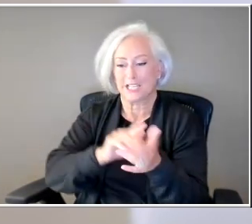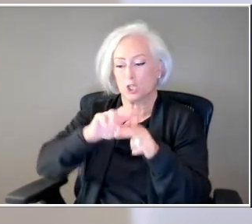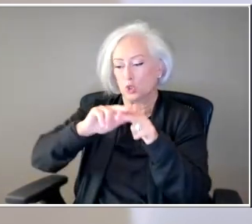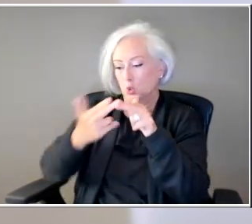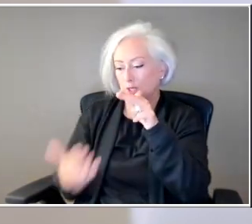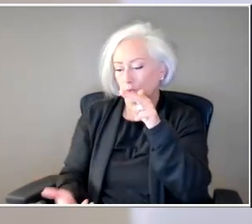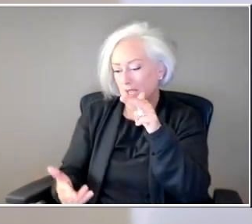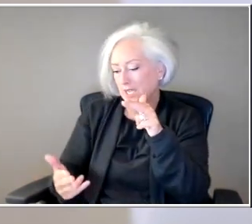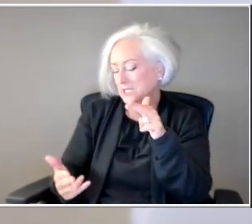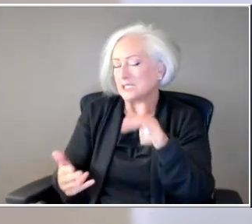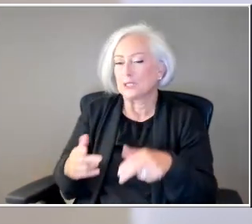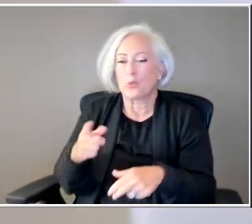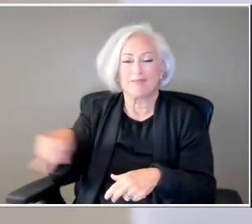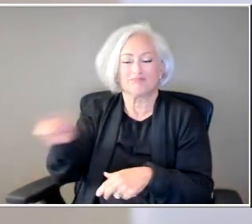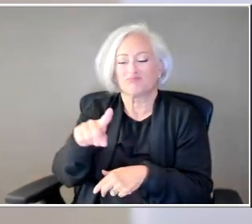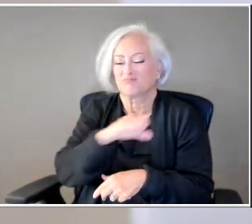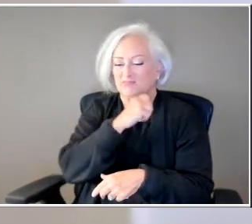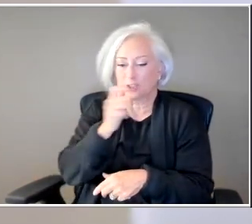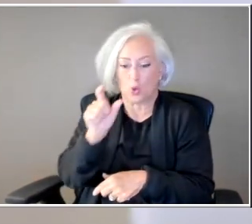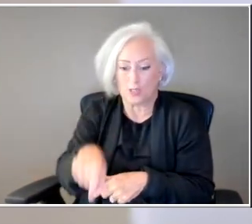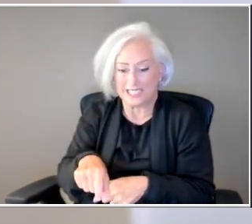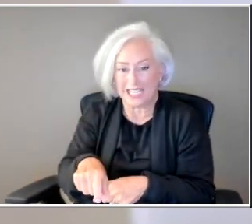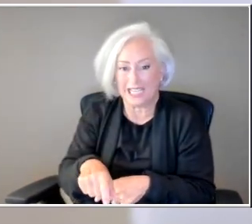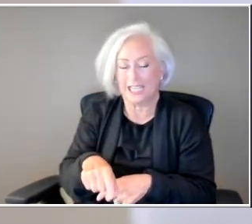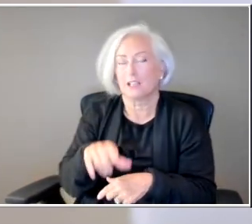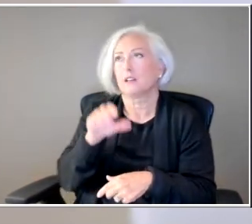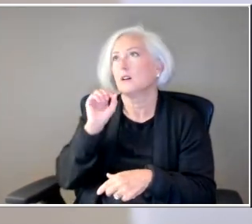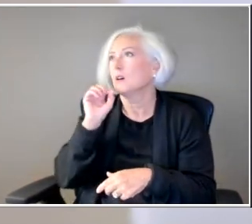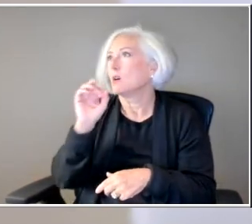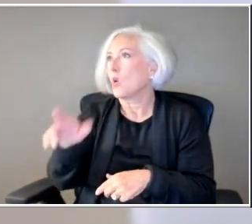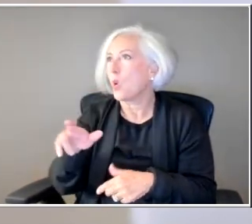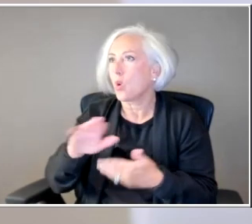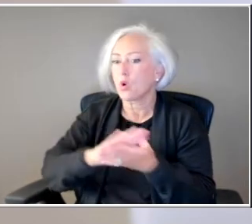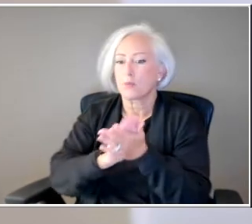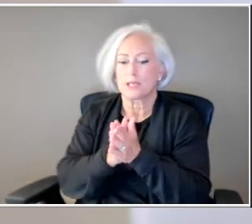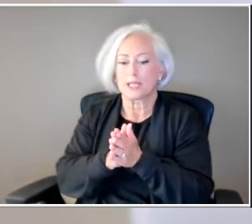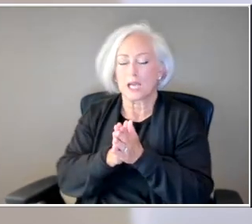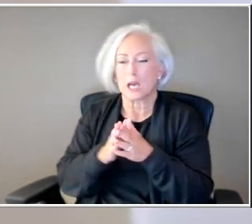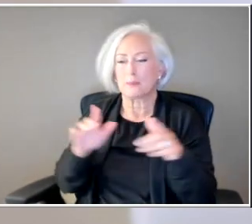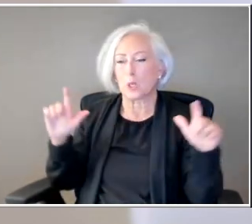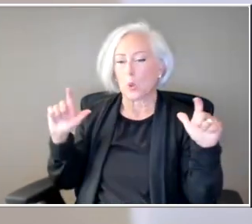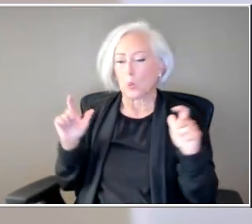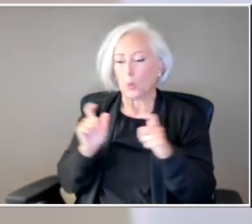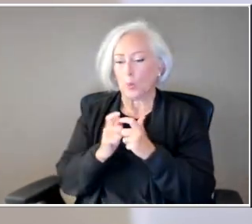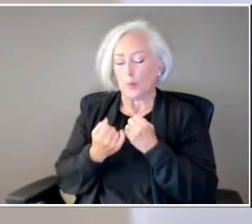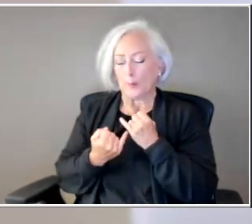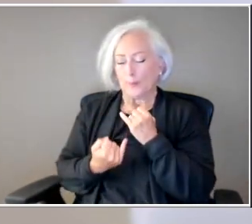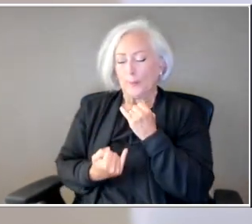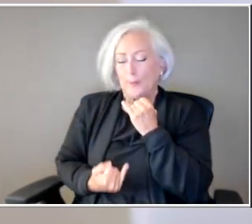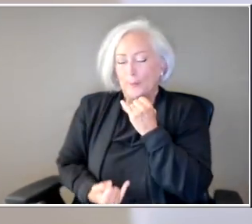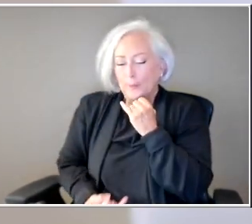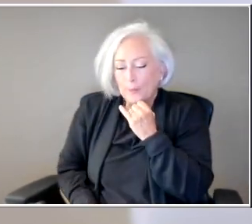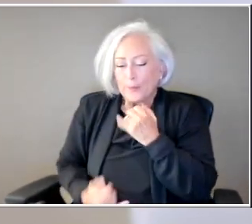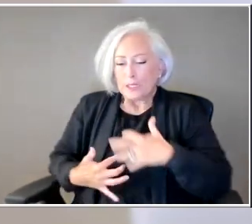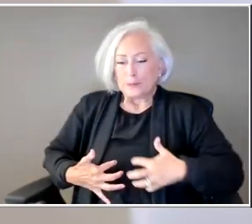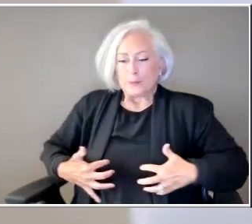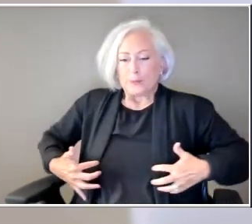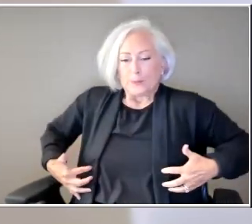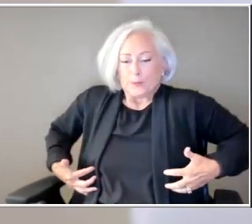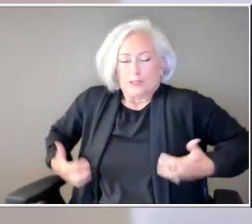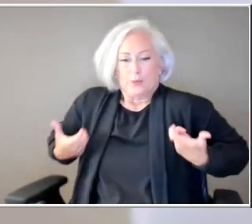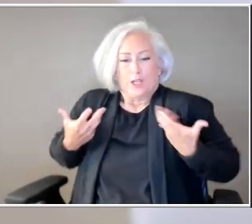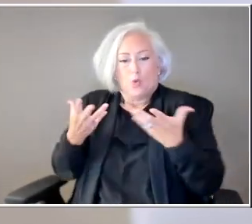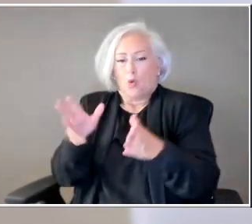or using it to become malnourished, or for people with anorexia and